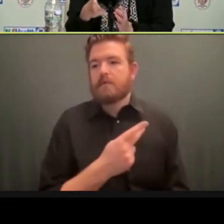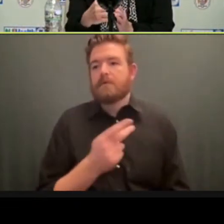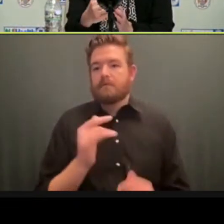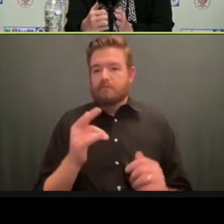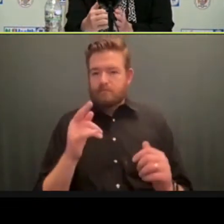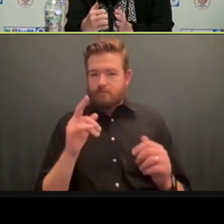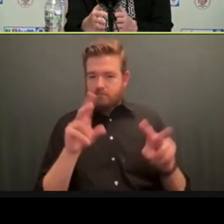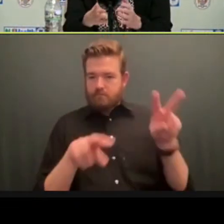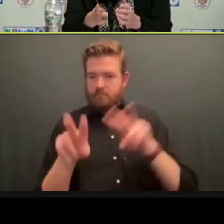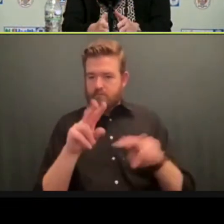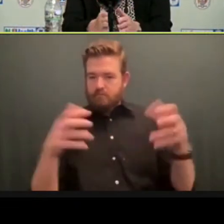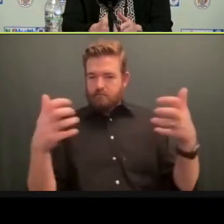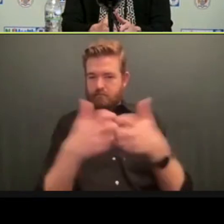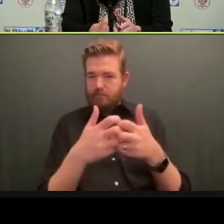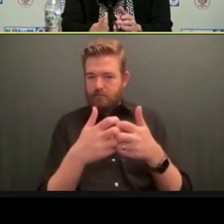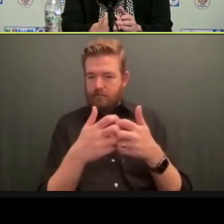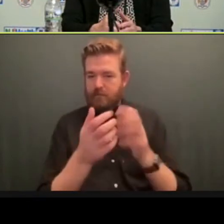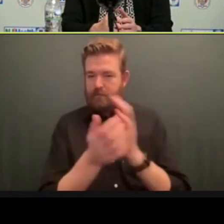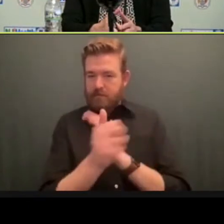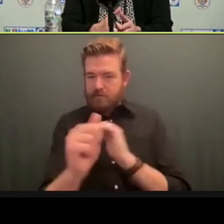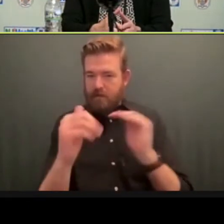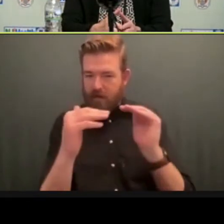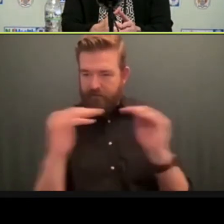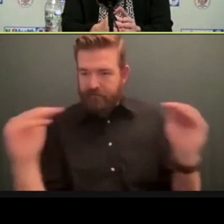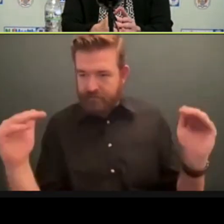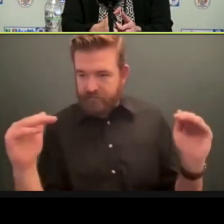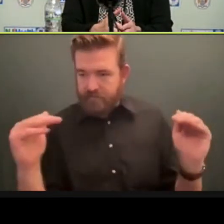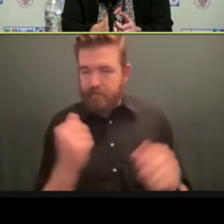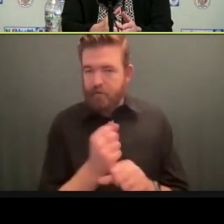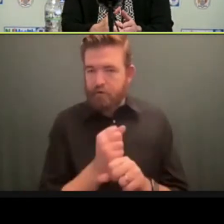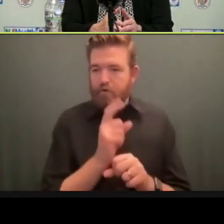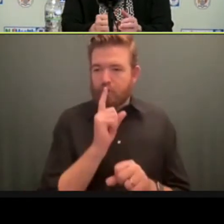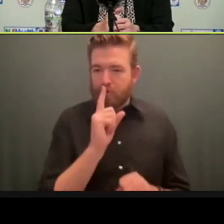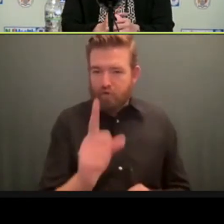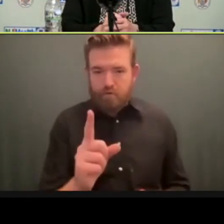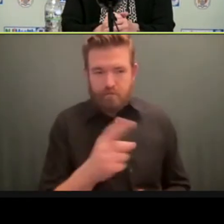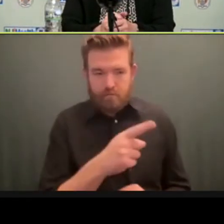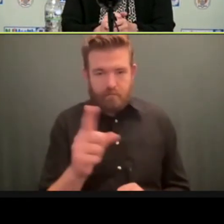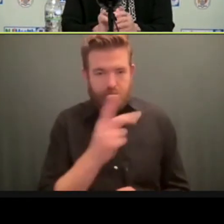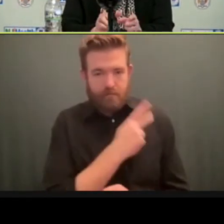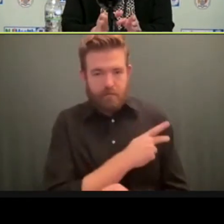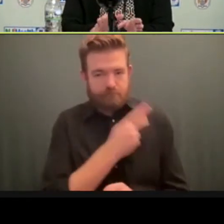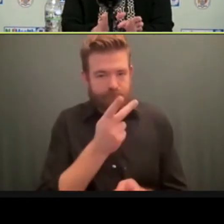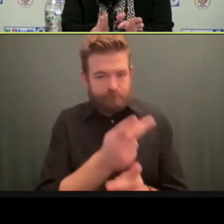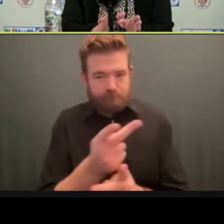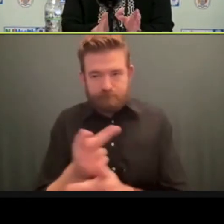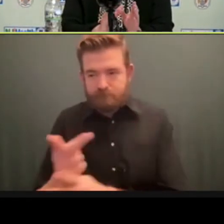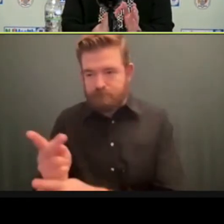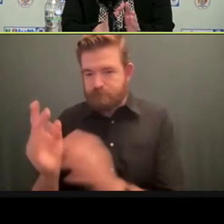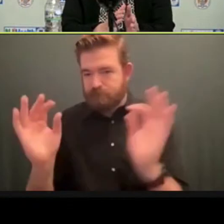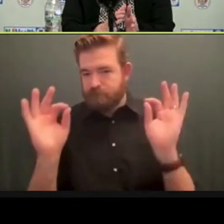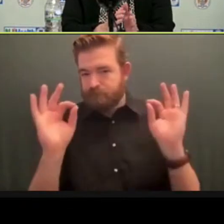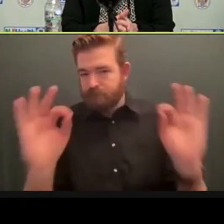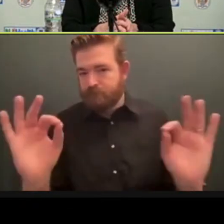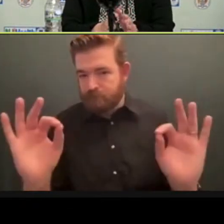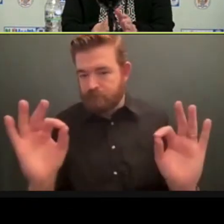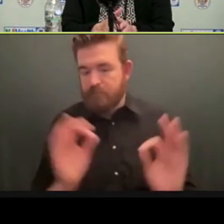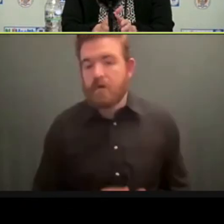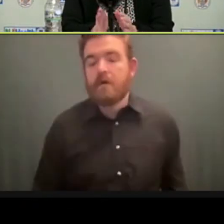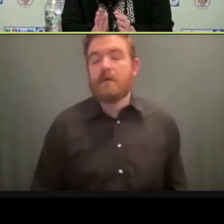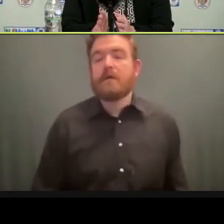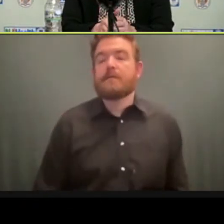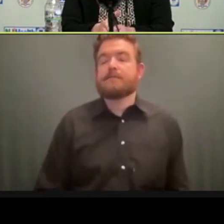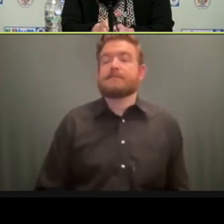the highest level to be able to take care of the most immediate needs appropriately. All of the hospitals are aware of